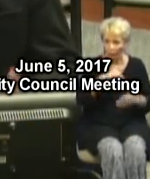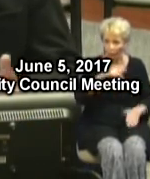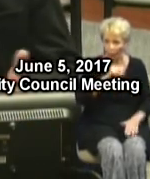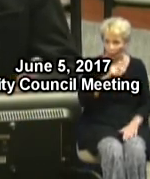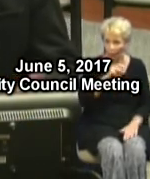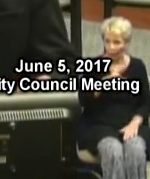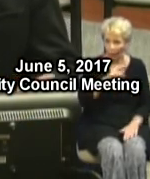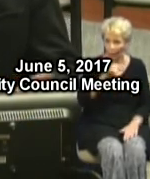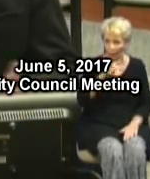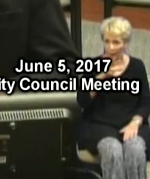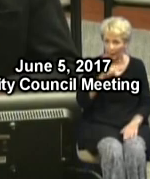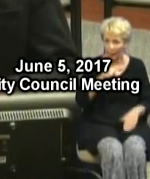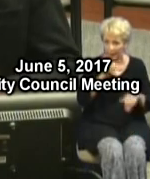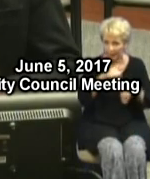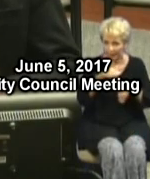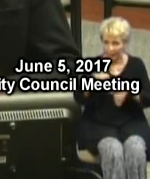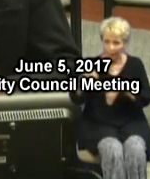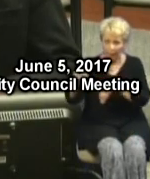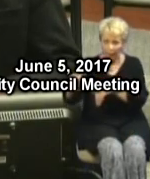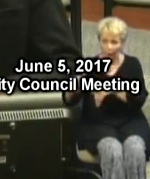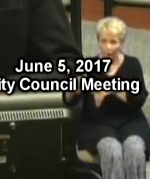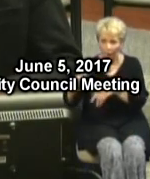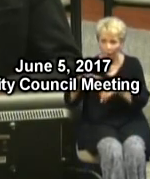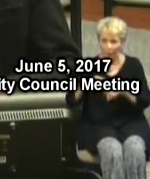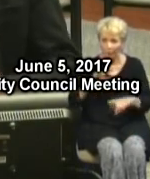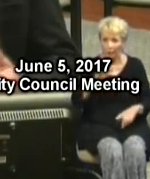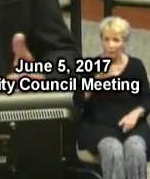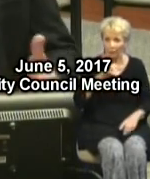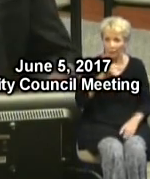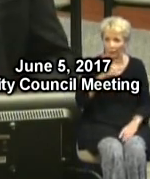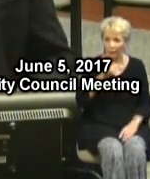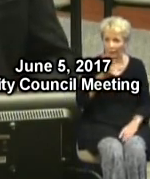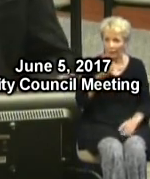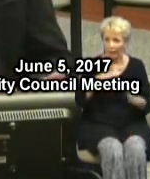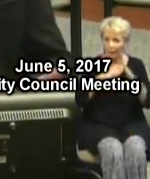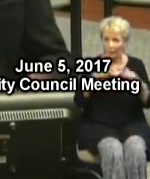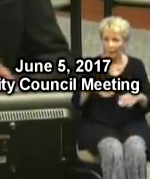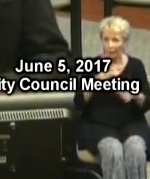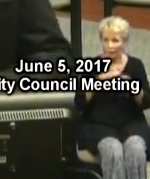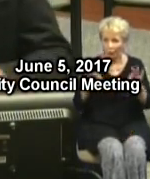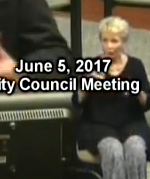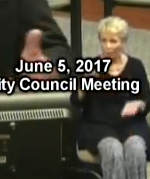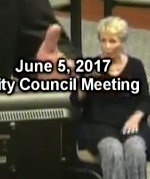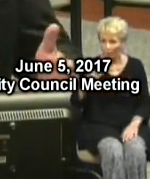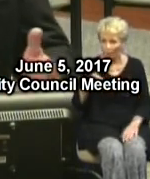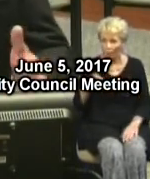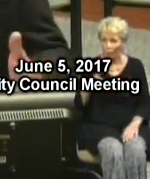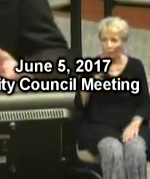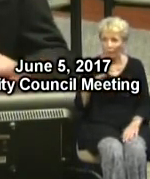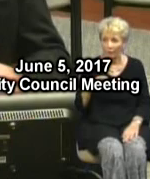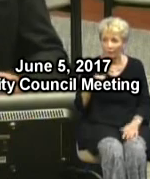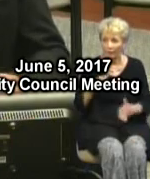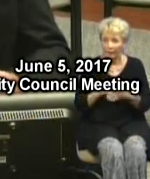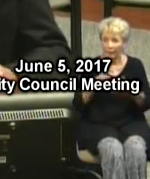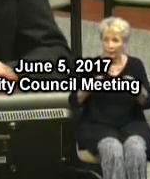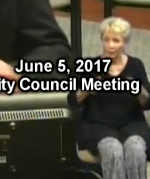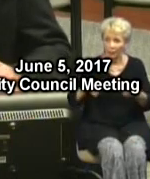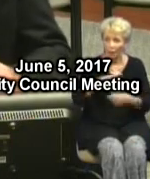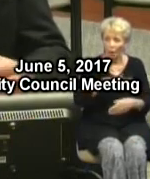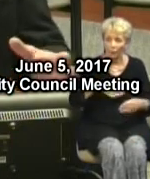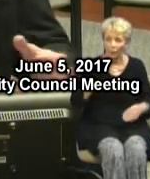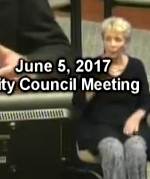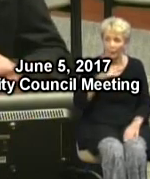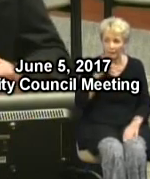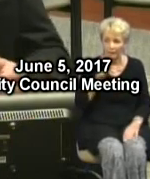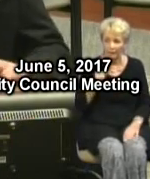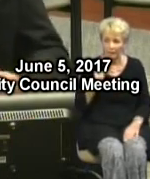Meadows Cemetery, the Charles McDowell House, and Freedom Park, because this piece of property